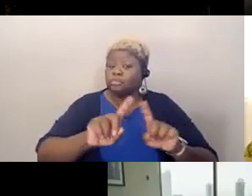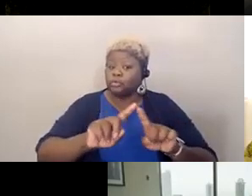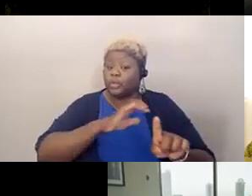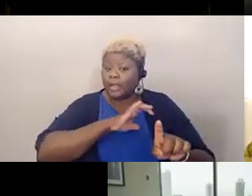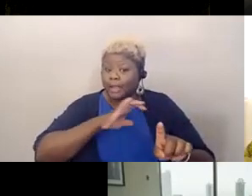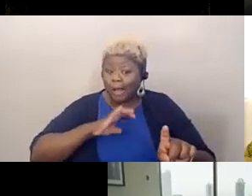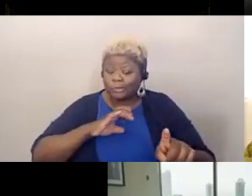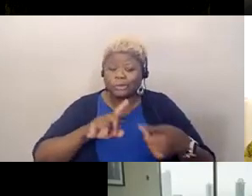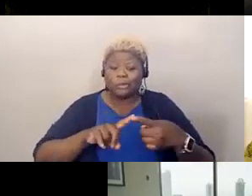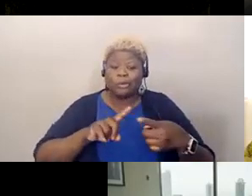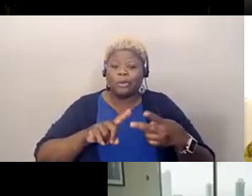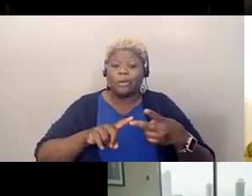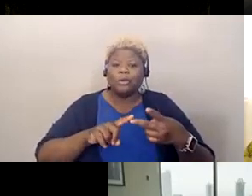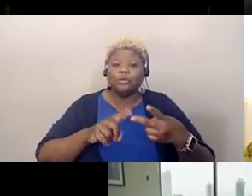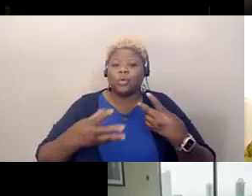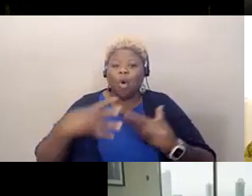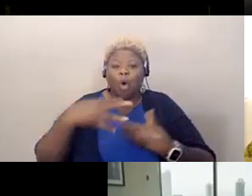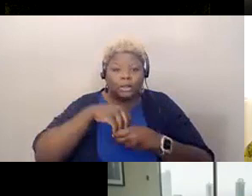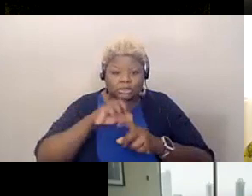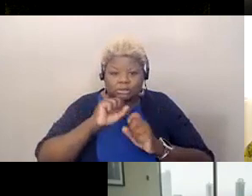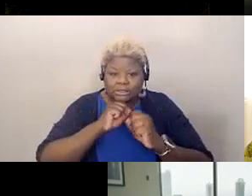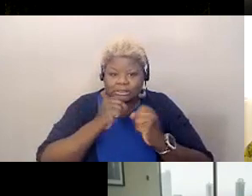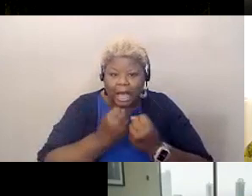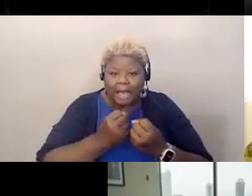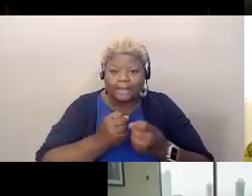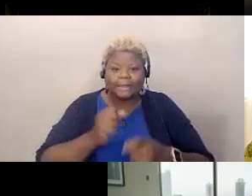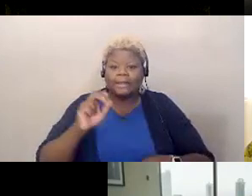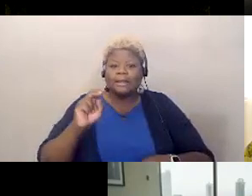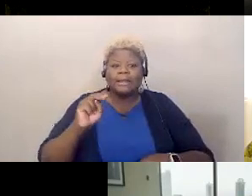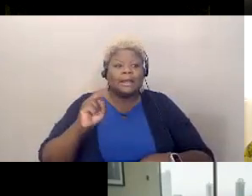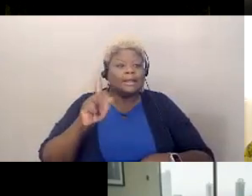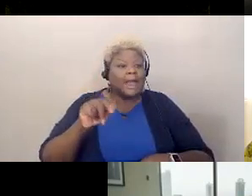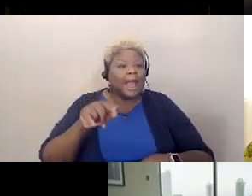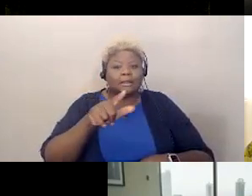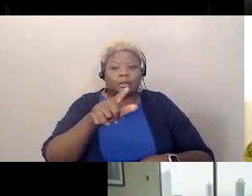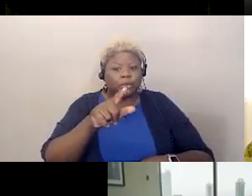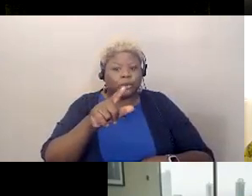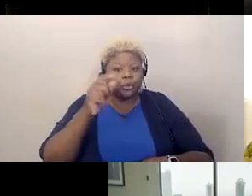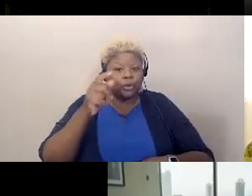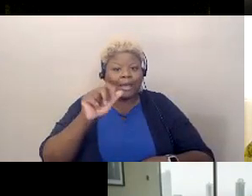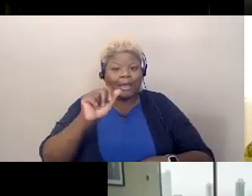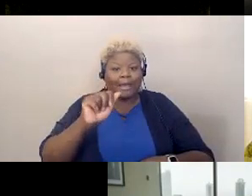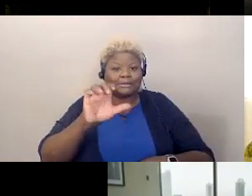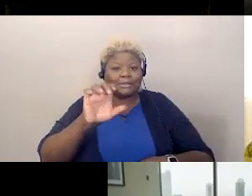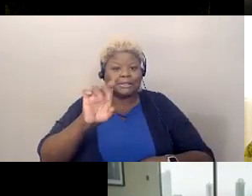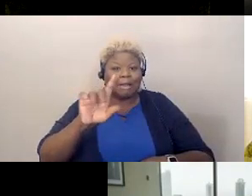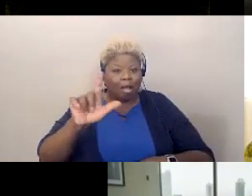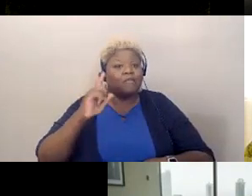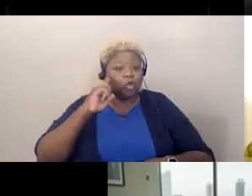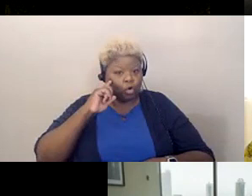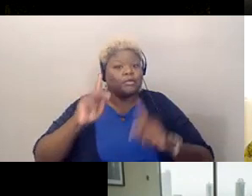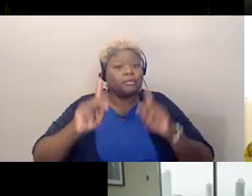to Autism Society. And I think Natalie, you guys at Arizona Center for Disability Law, I've heard from individuals as